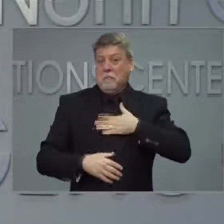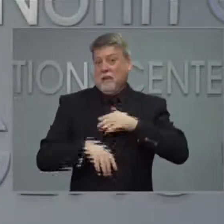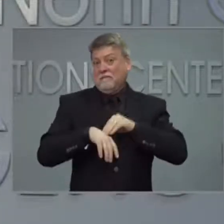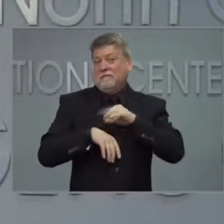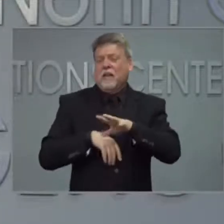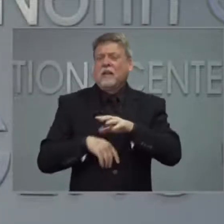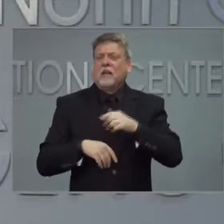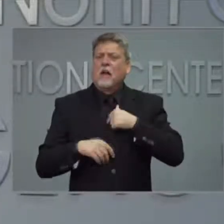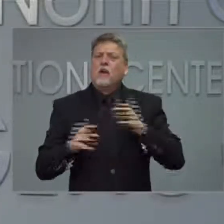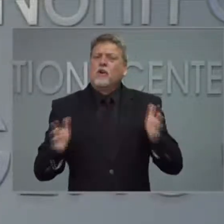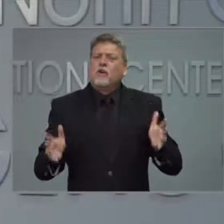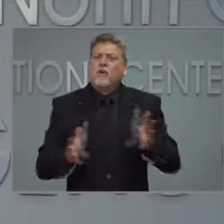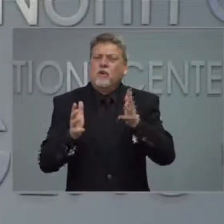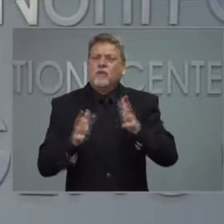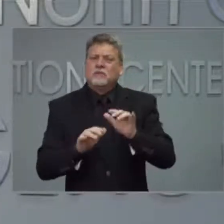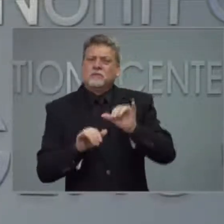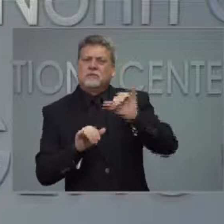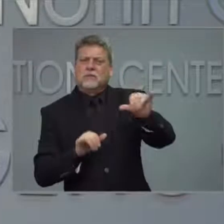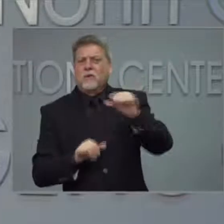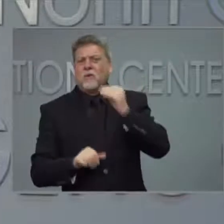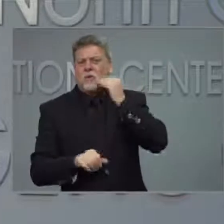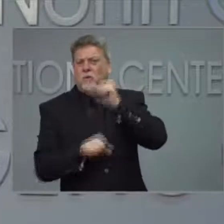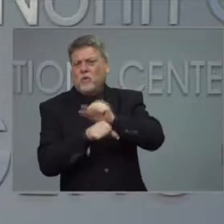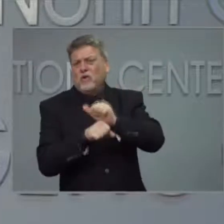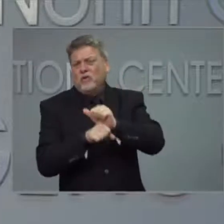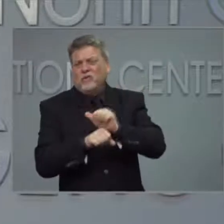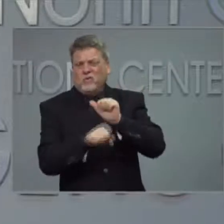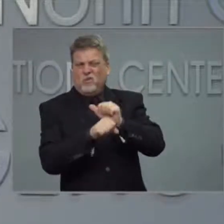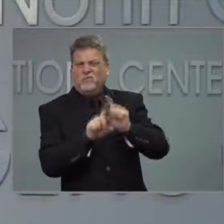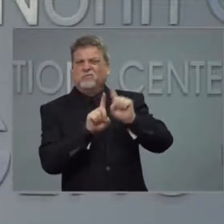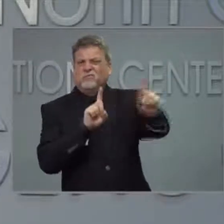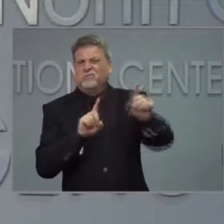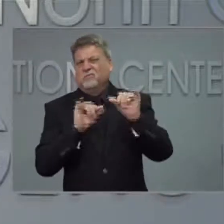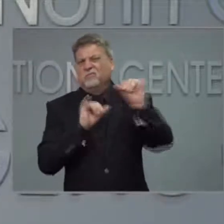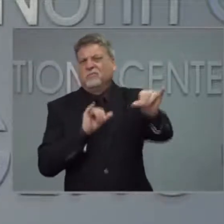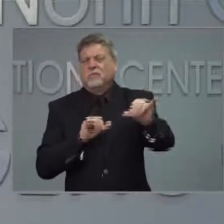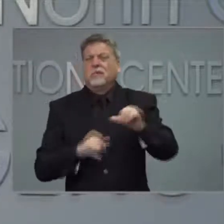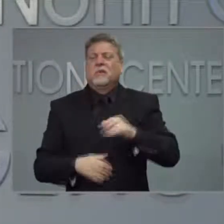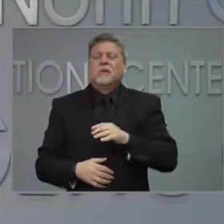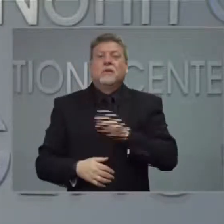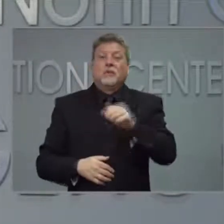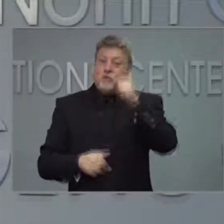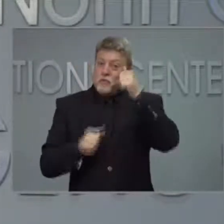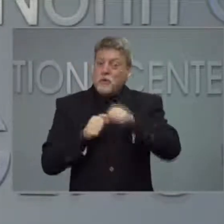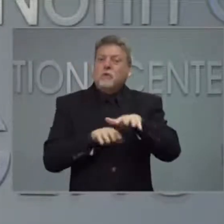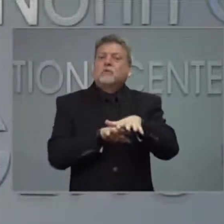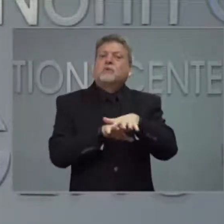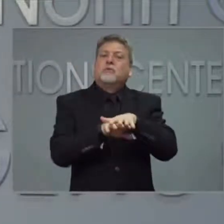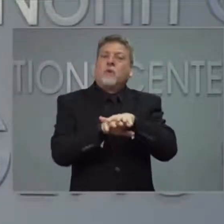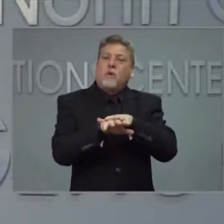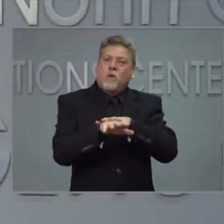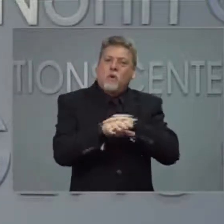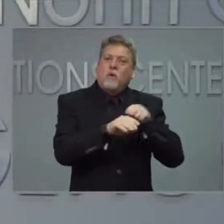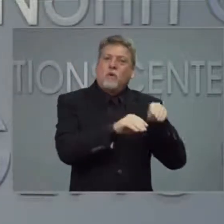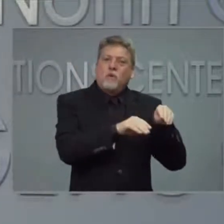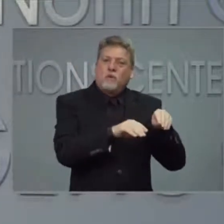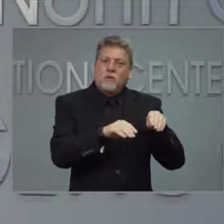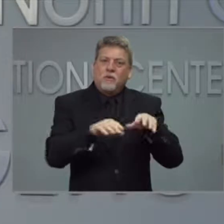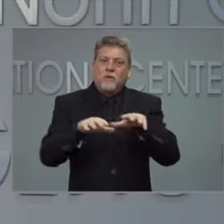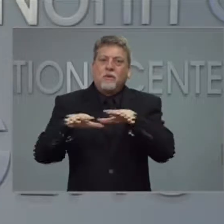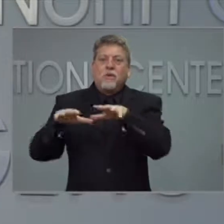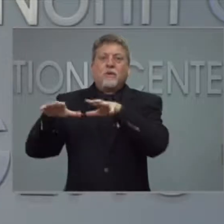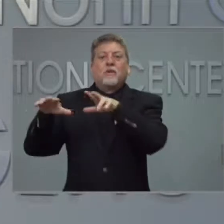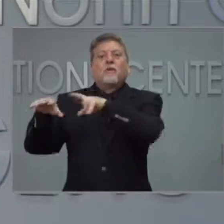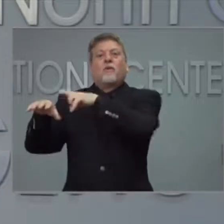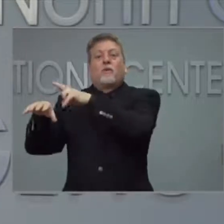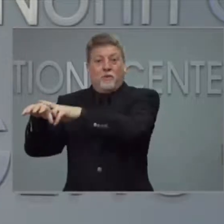remote working as much as is possible out there. This is the dimmer switch approach. And if you can get your